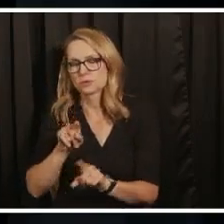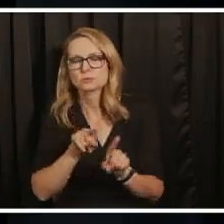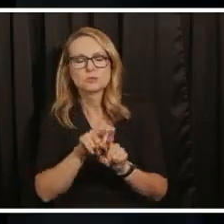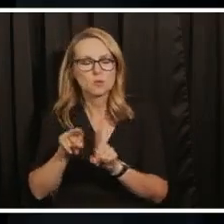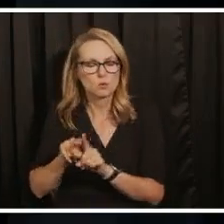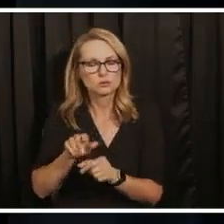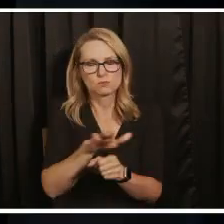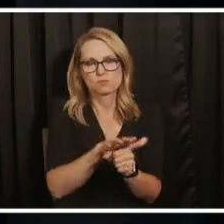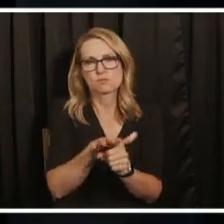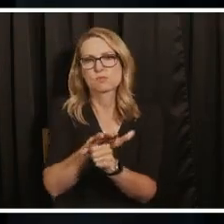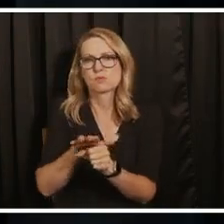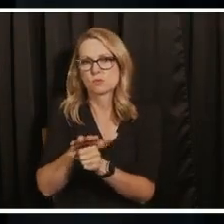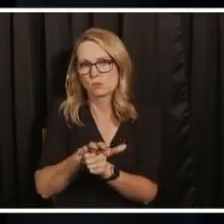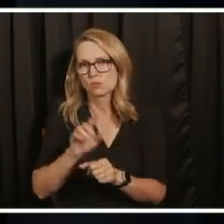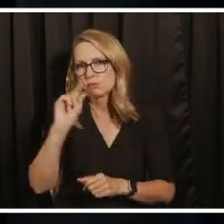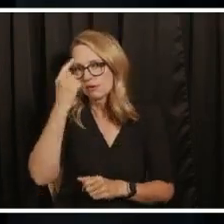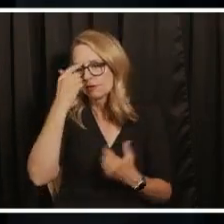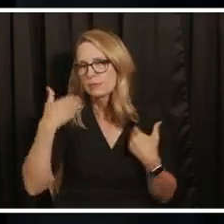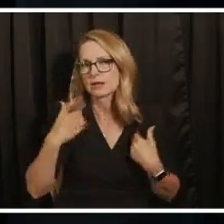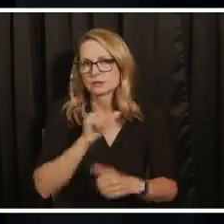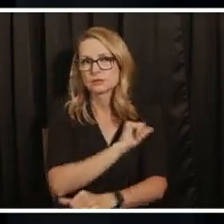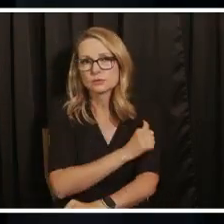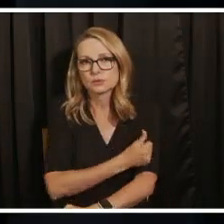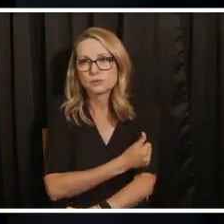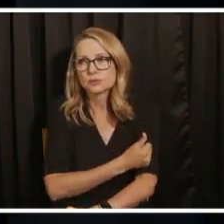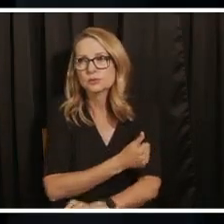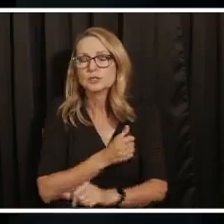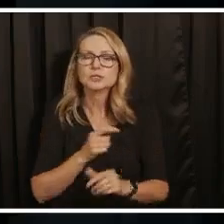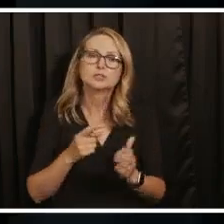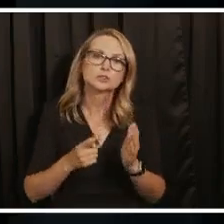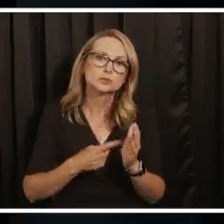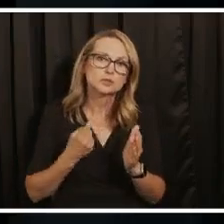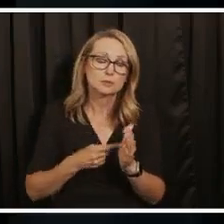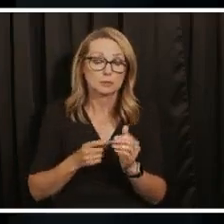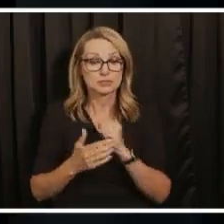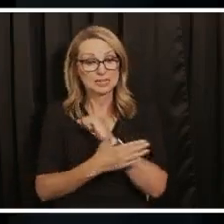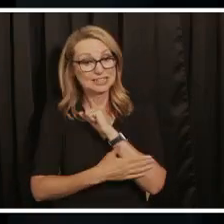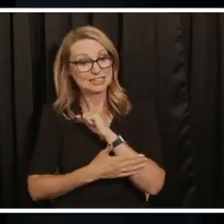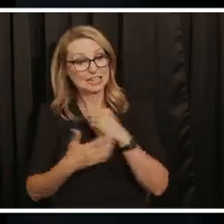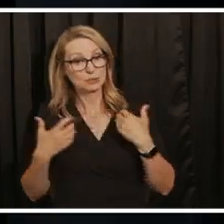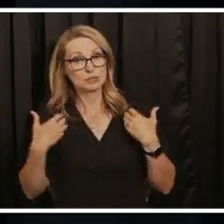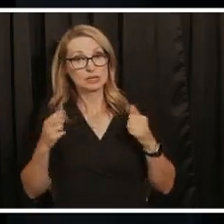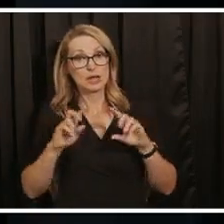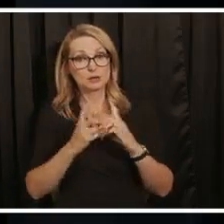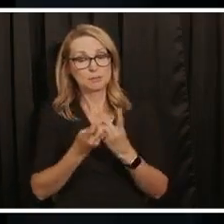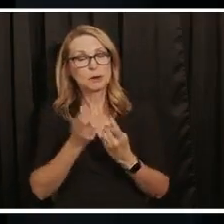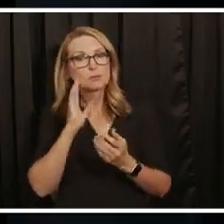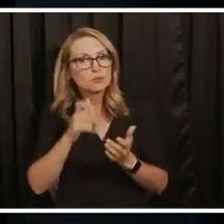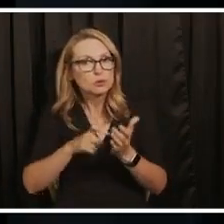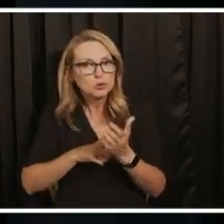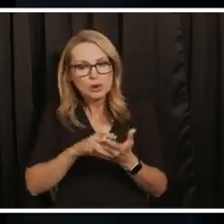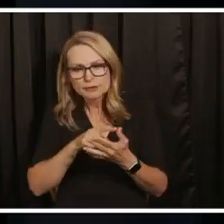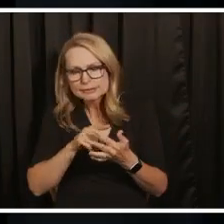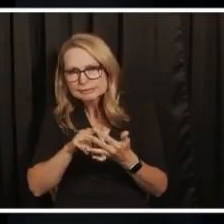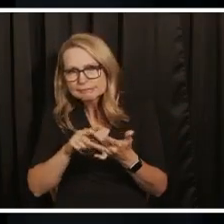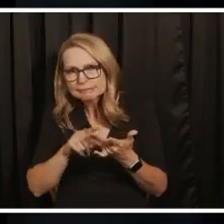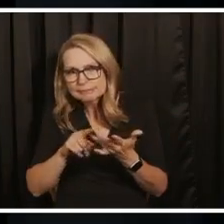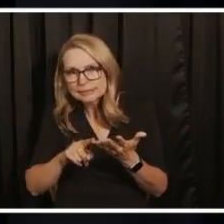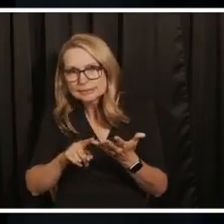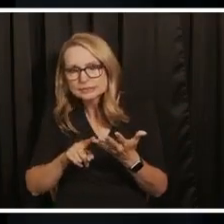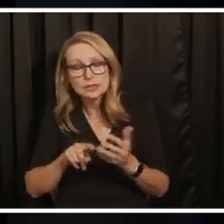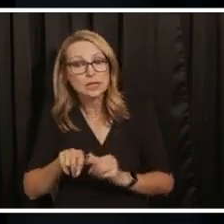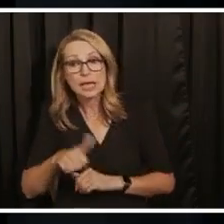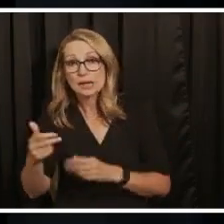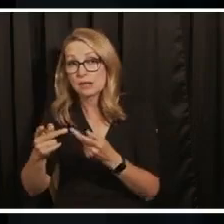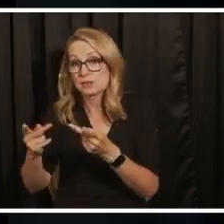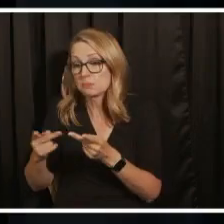departments have required. So in some cases, it might be a county health department requiring a certain mitigation step. In other cases, it